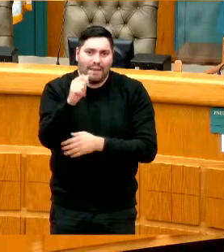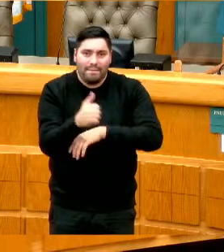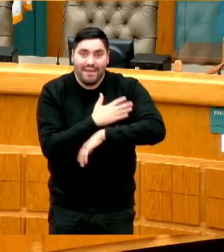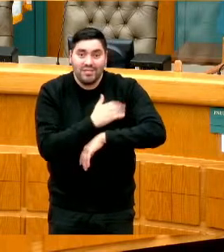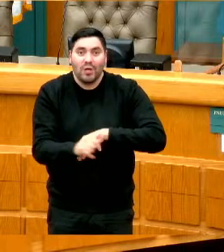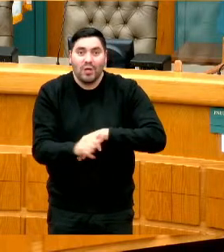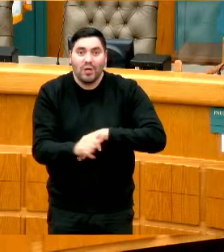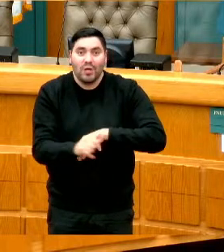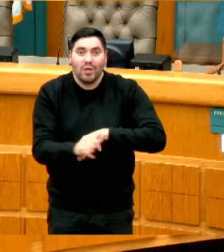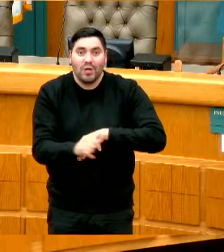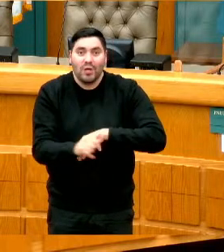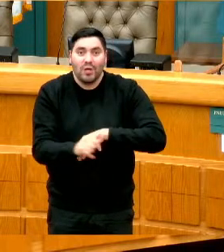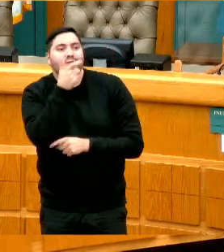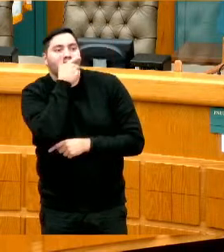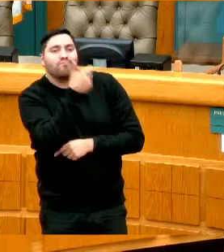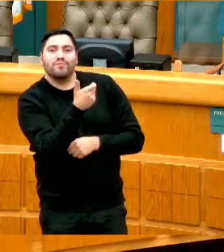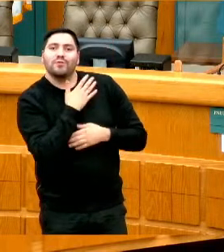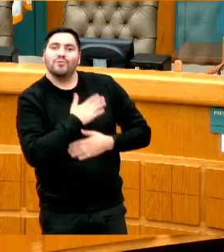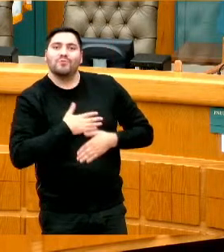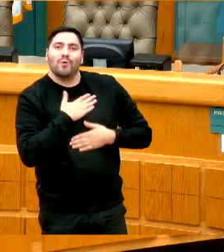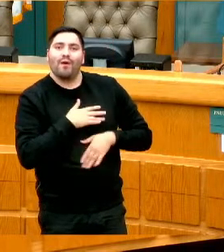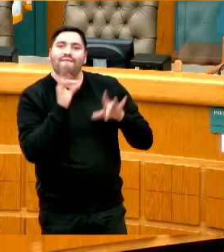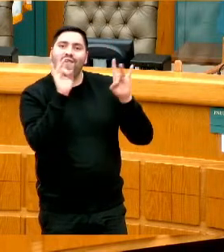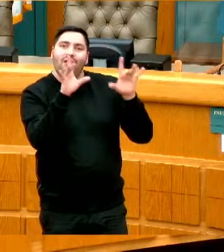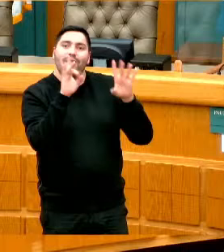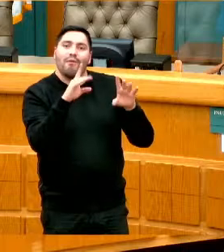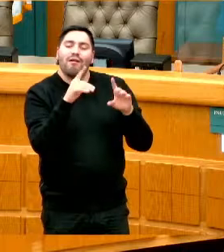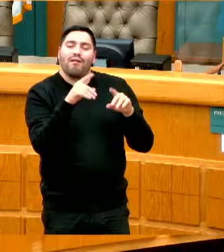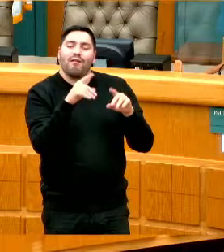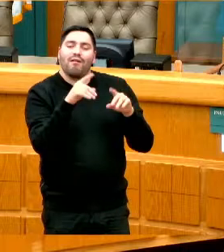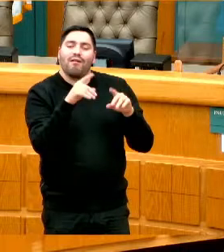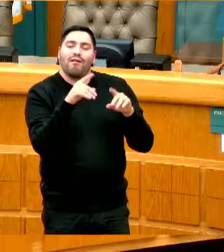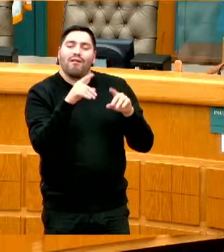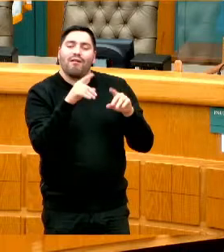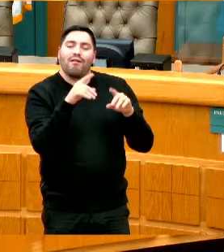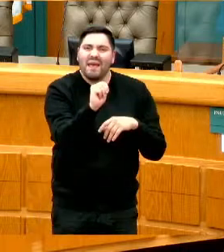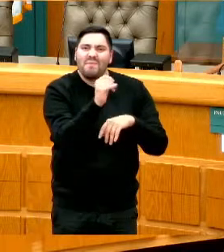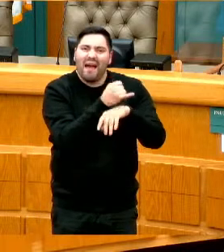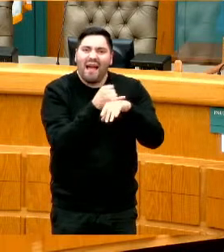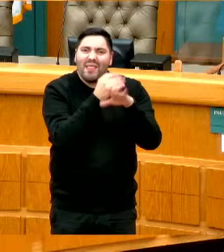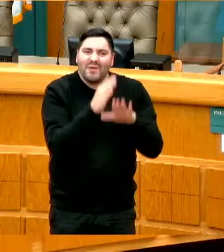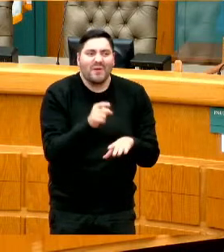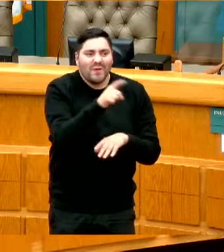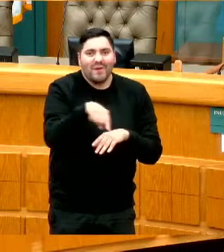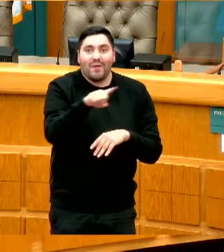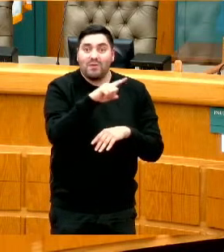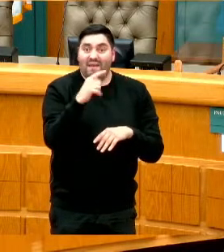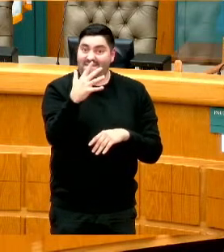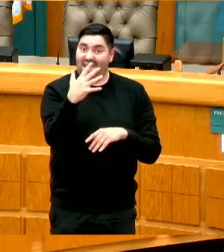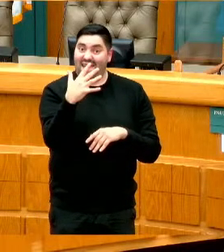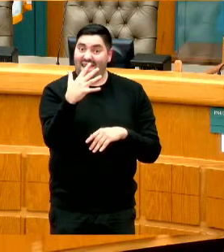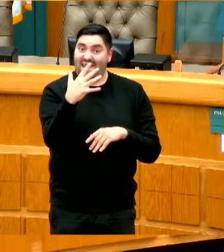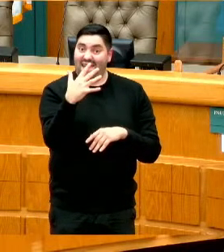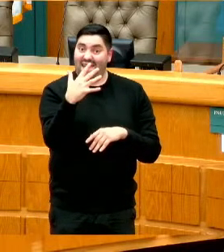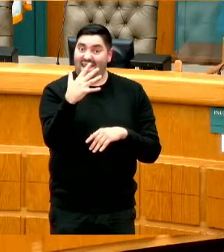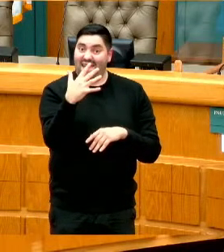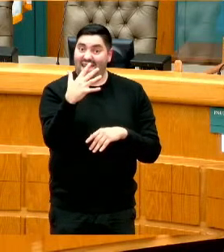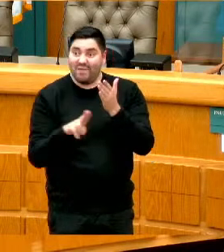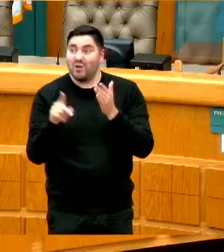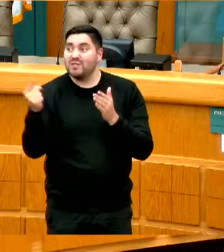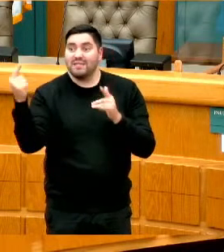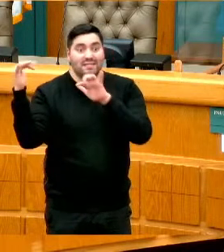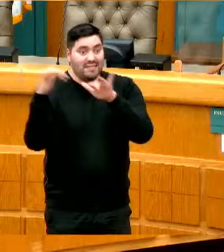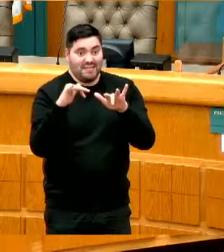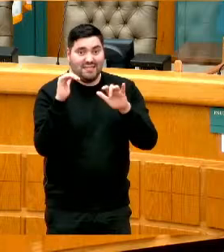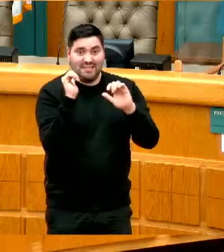that Islanders women's volleyball. There'll be a classic tournament amongst 5 universities tomorrow.